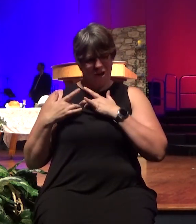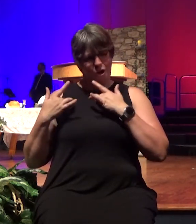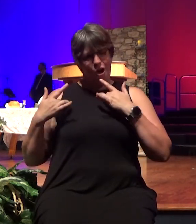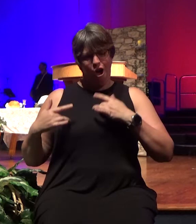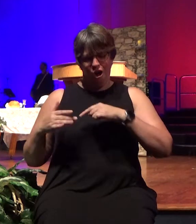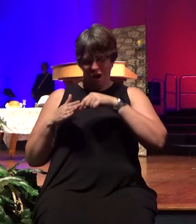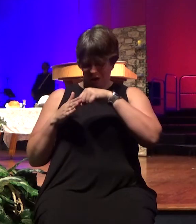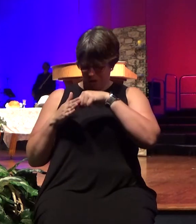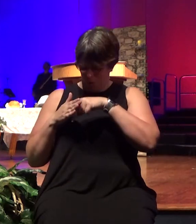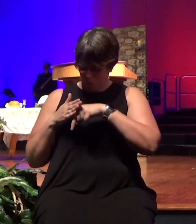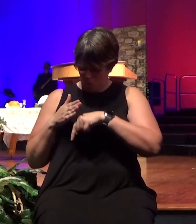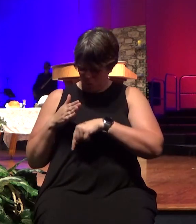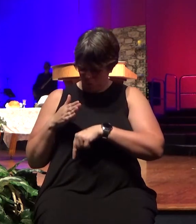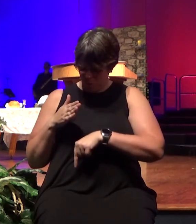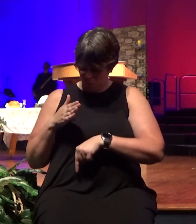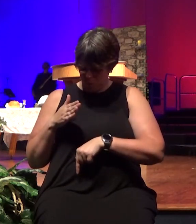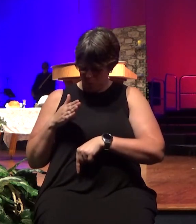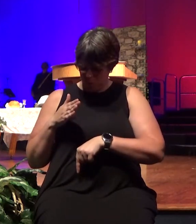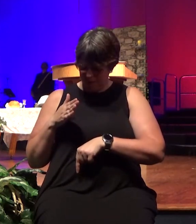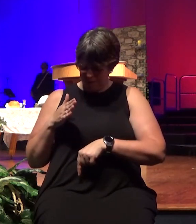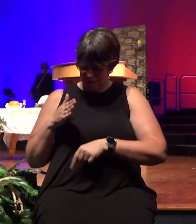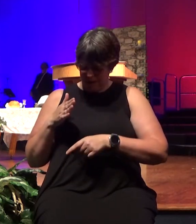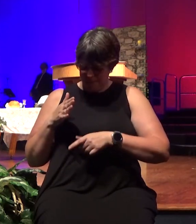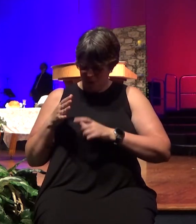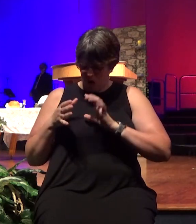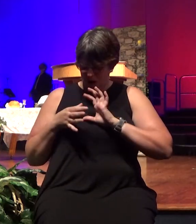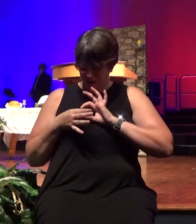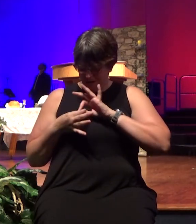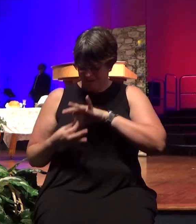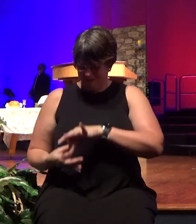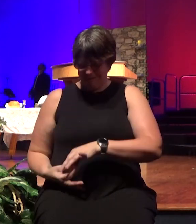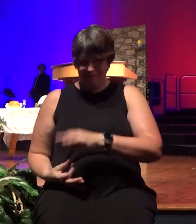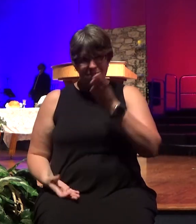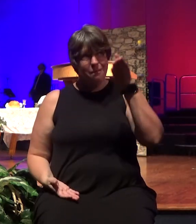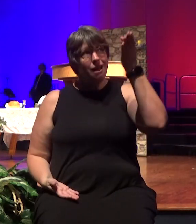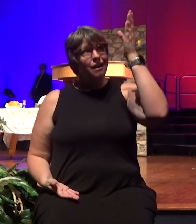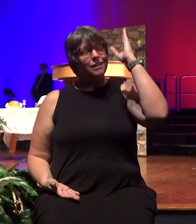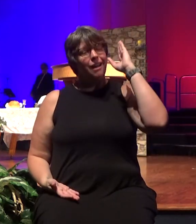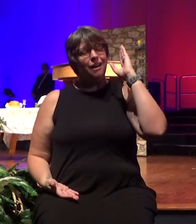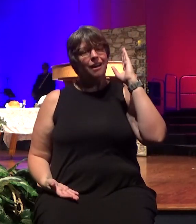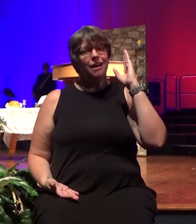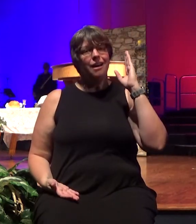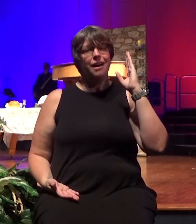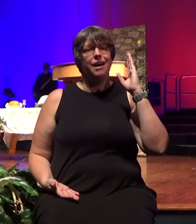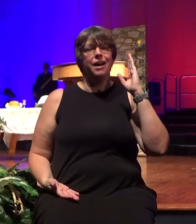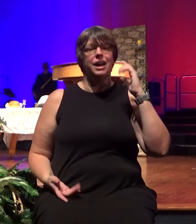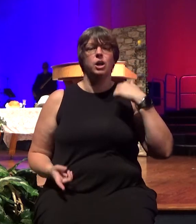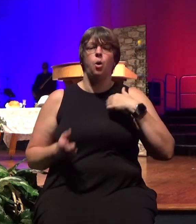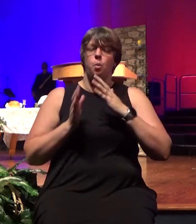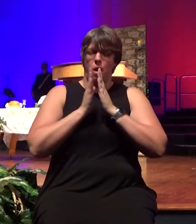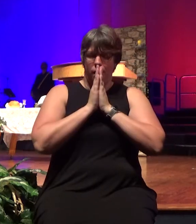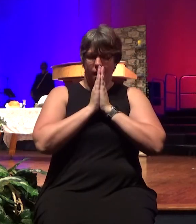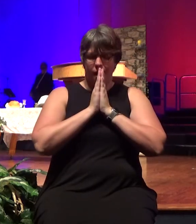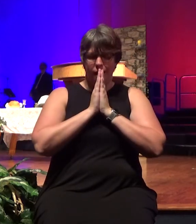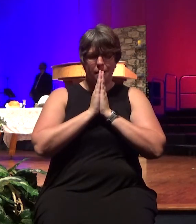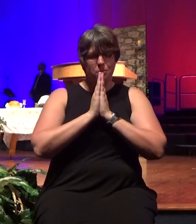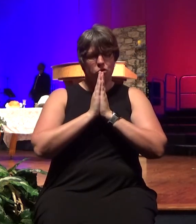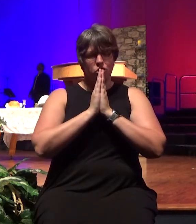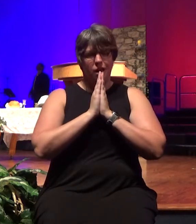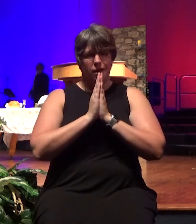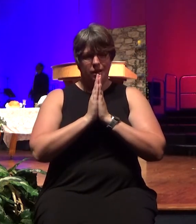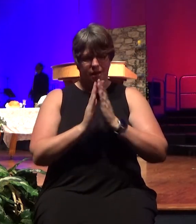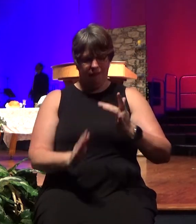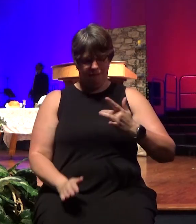this planet, connecting all peoples, and bringing forth the greater good that we